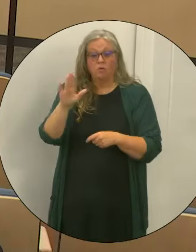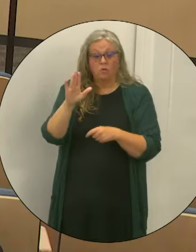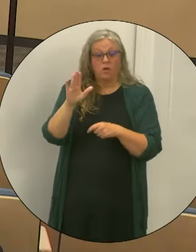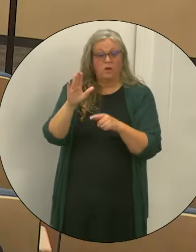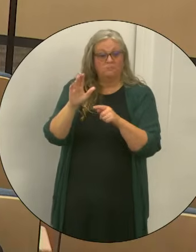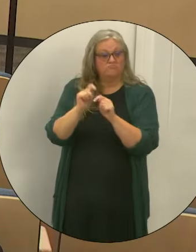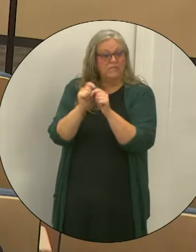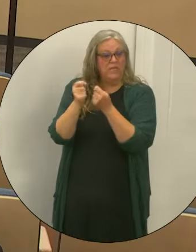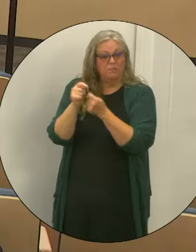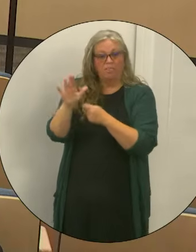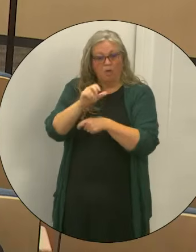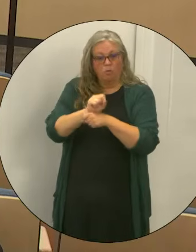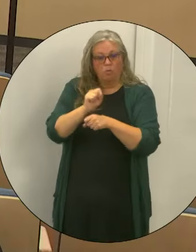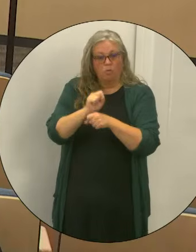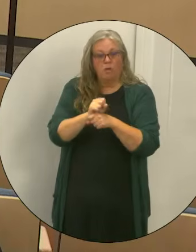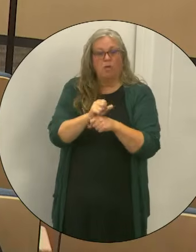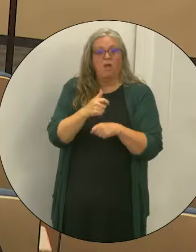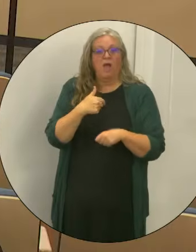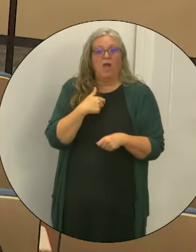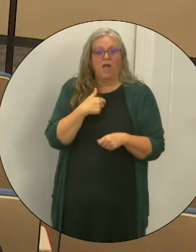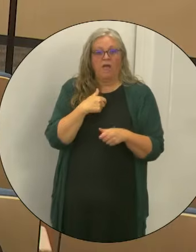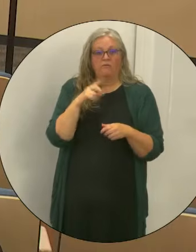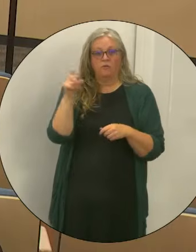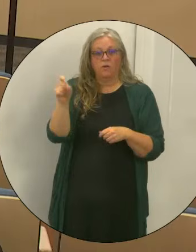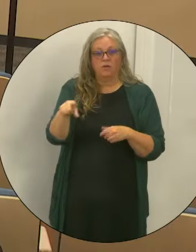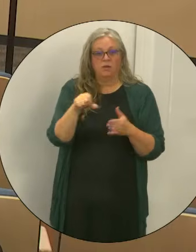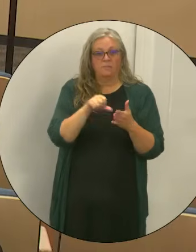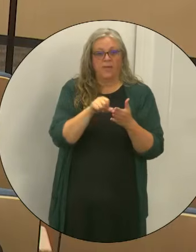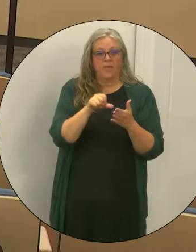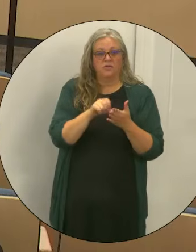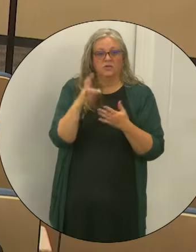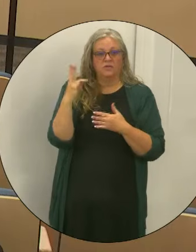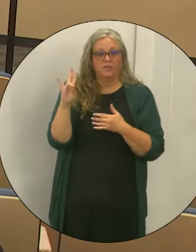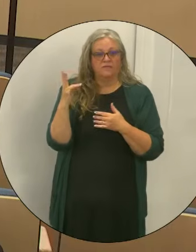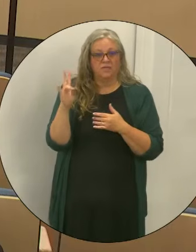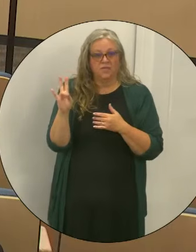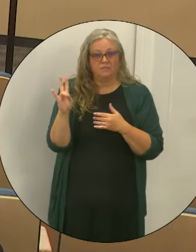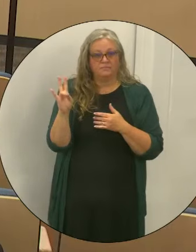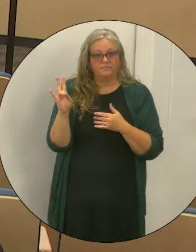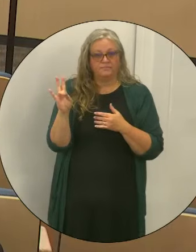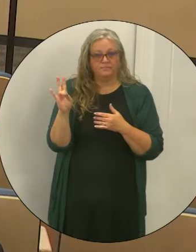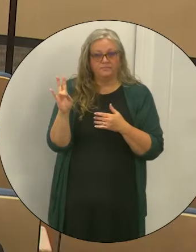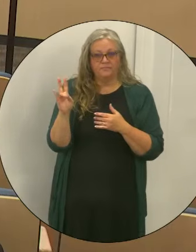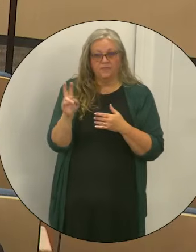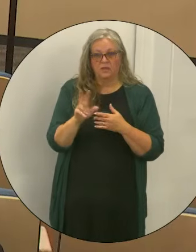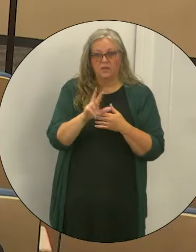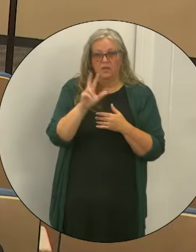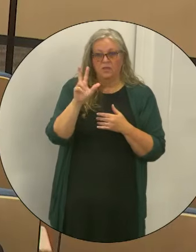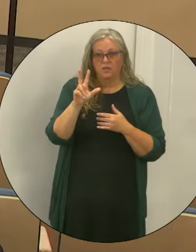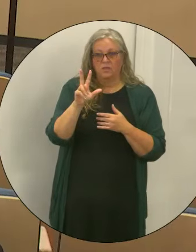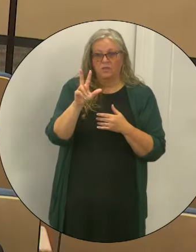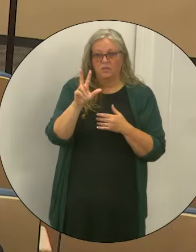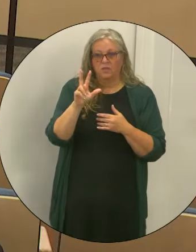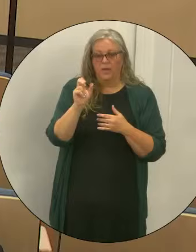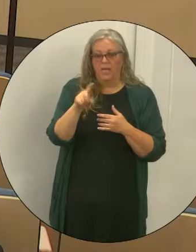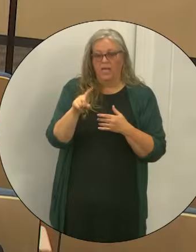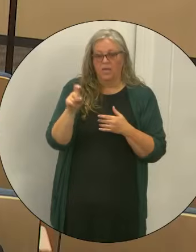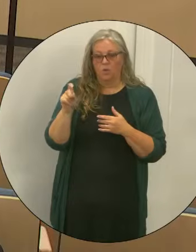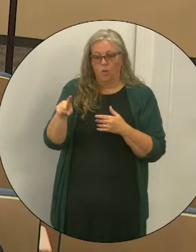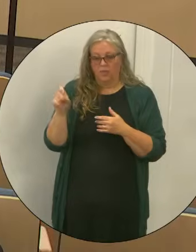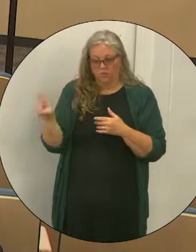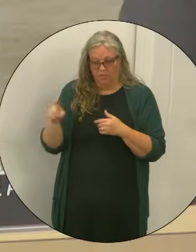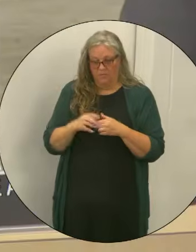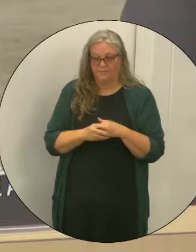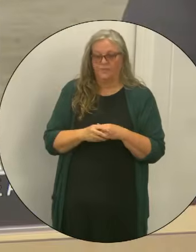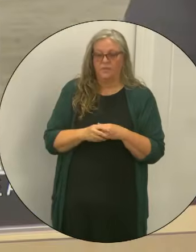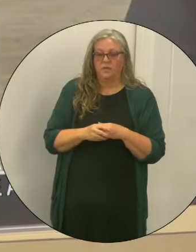I want to address questions on page 17. So here's my 3 questions. One, if you